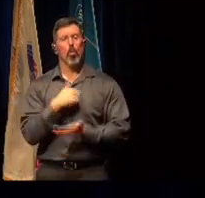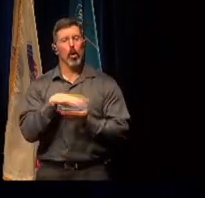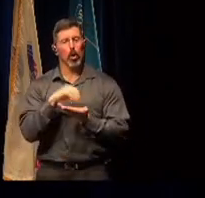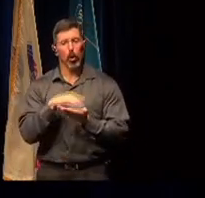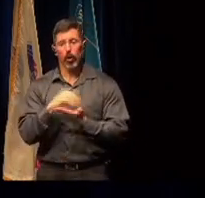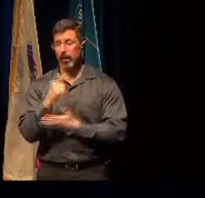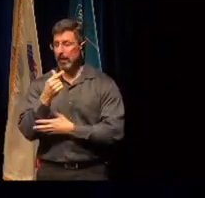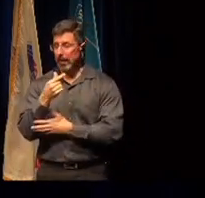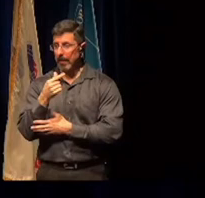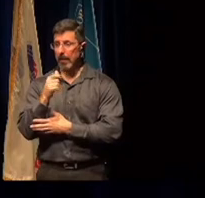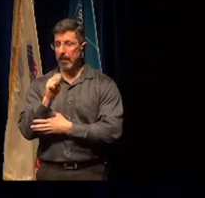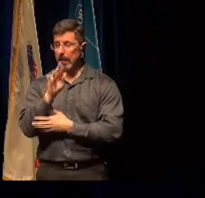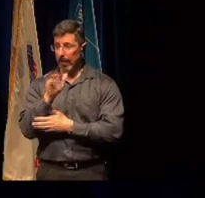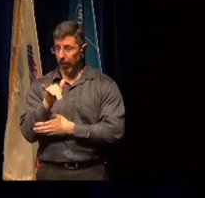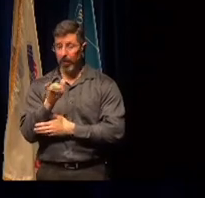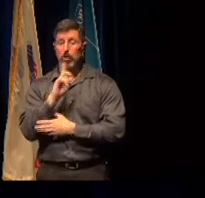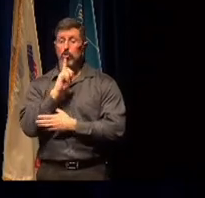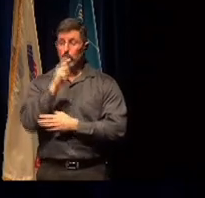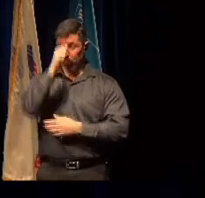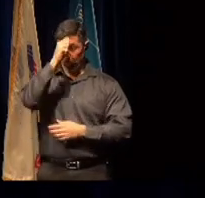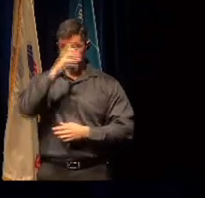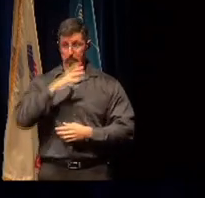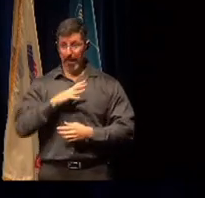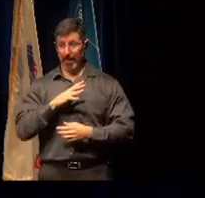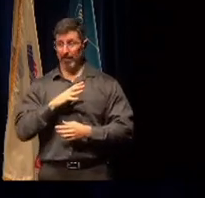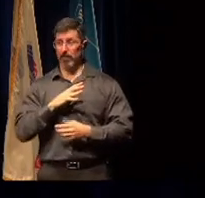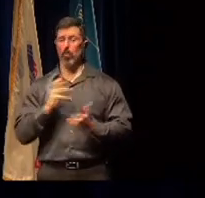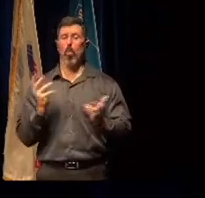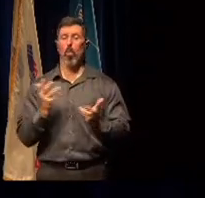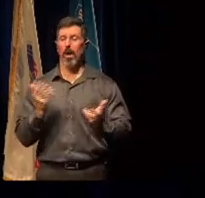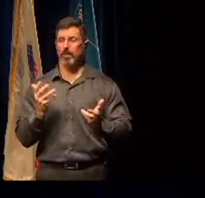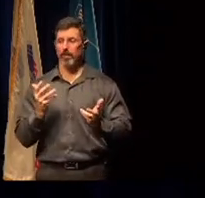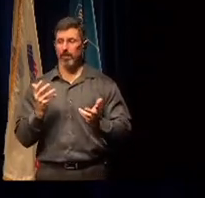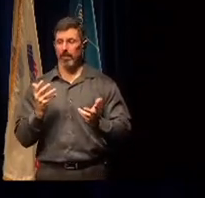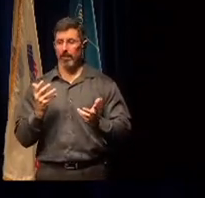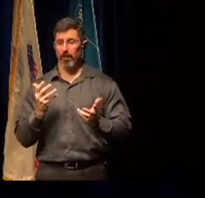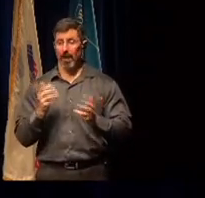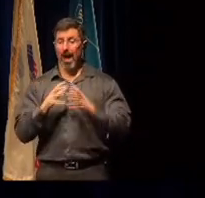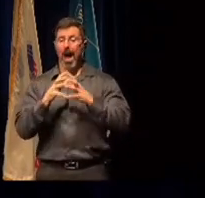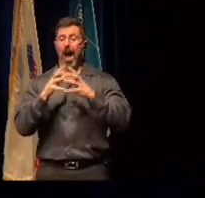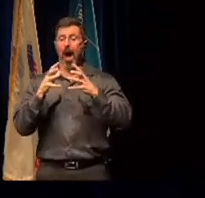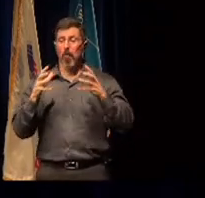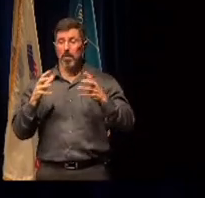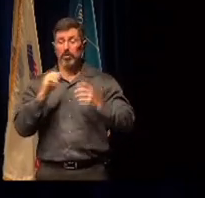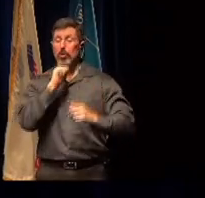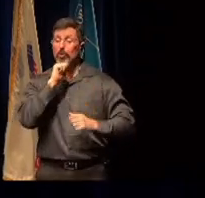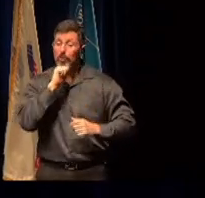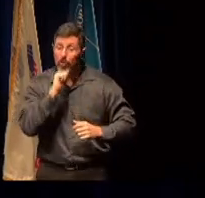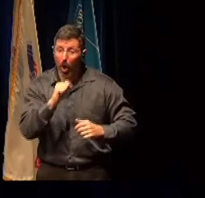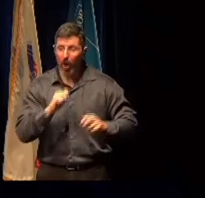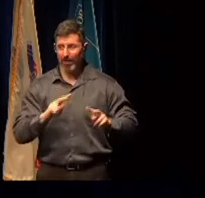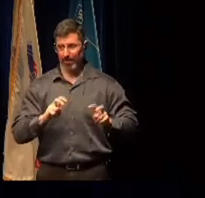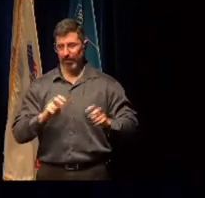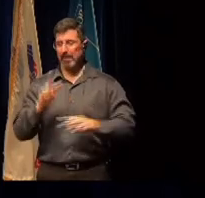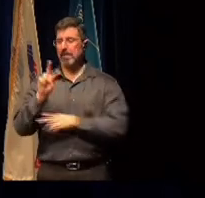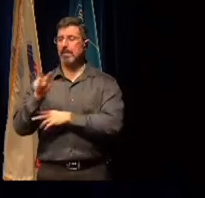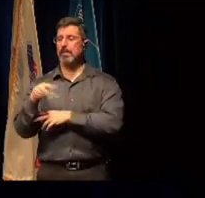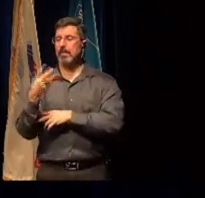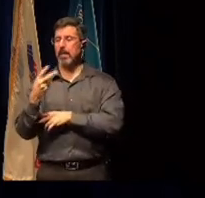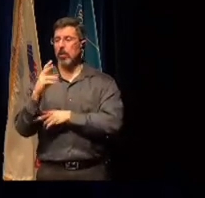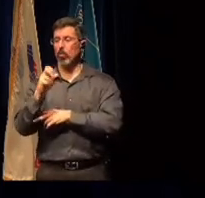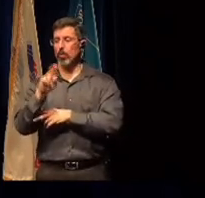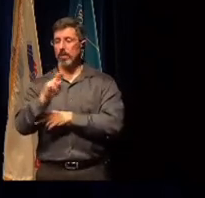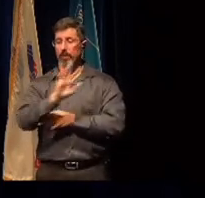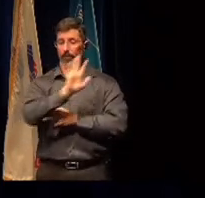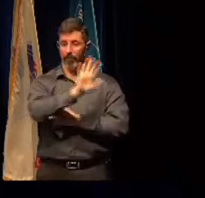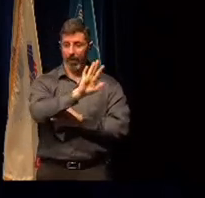true manliness is measured in how selflessly you love others. 2 Corinthians chapter 5,